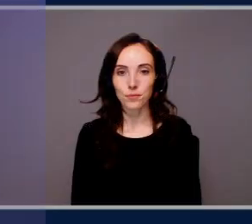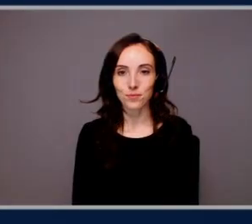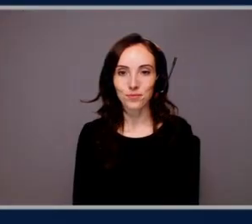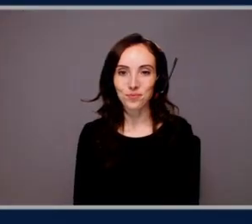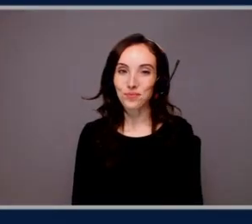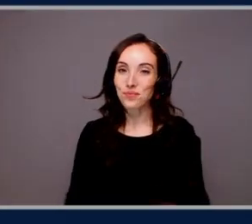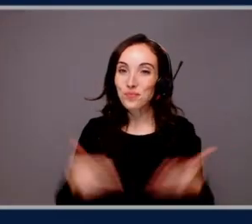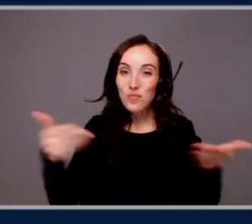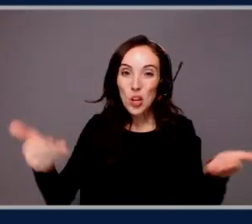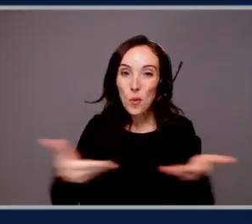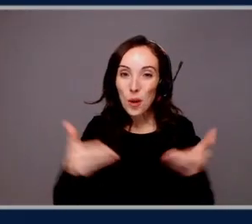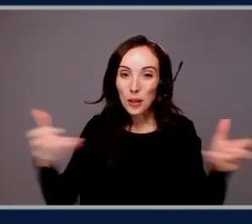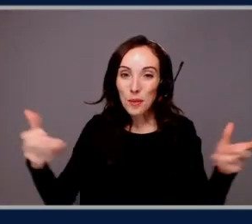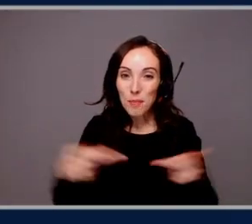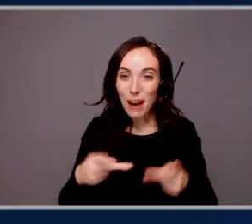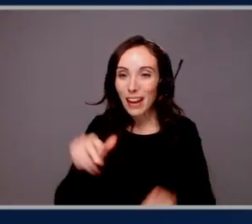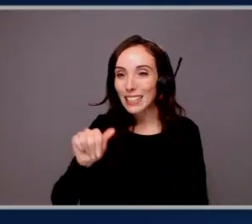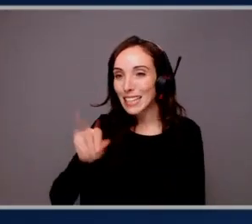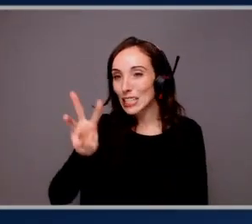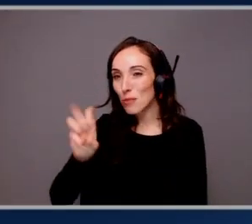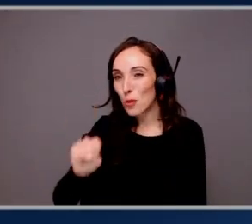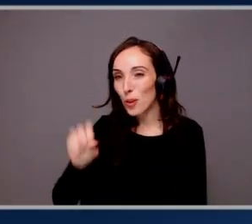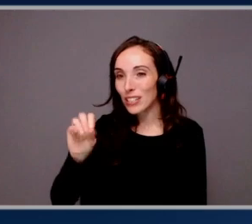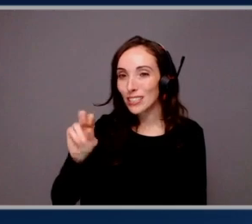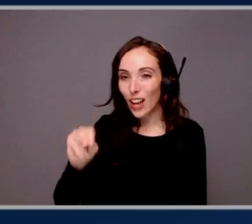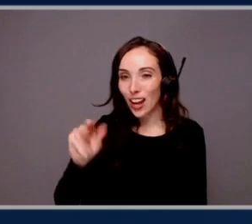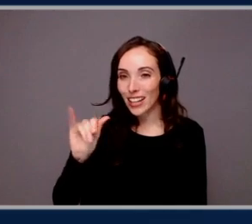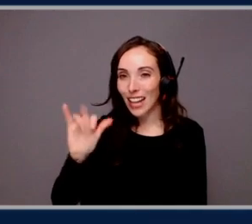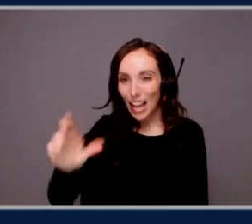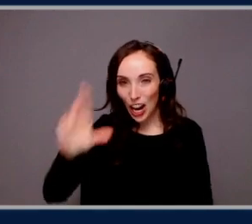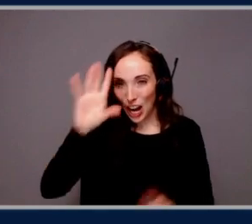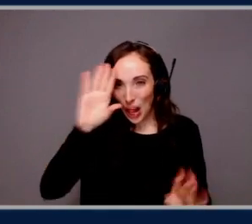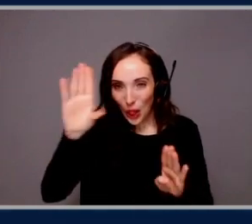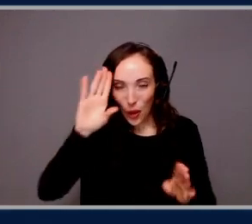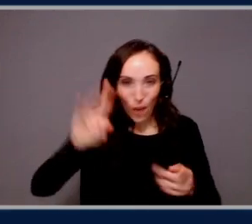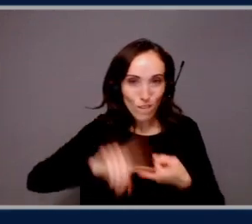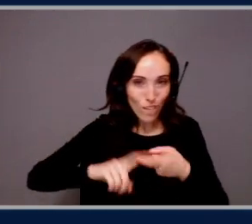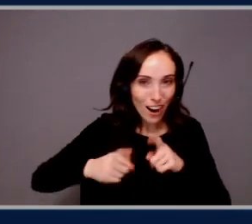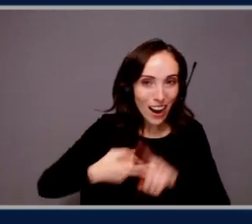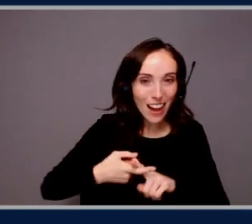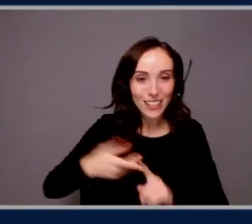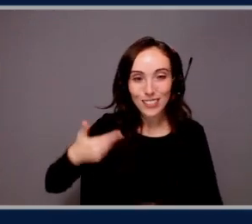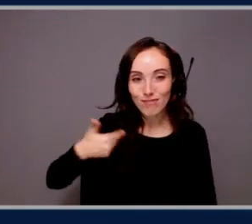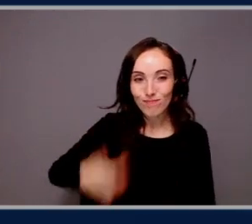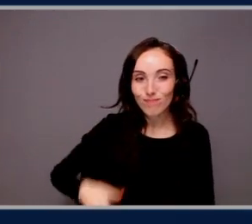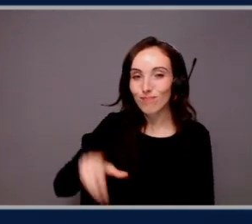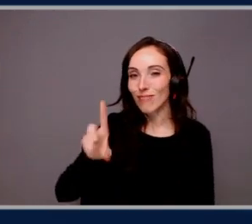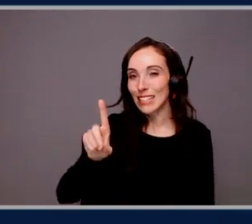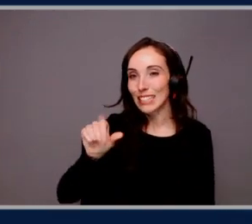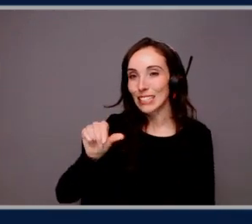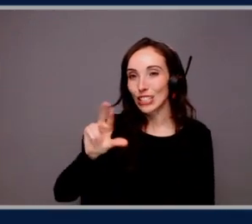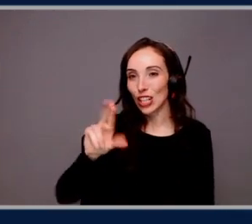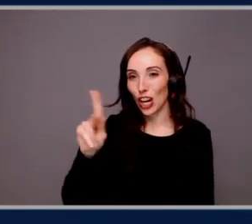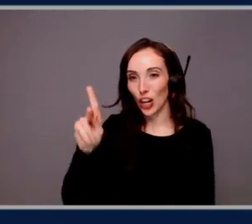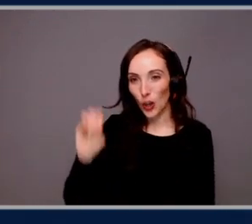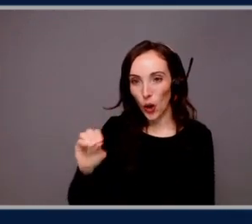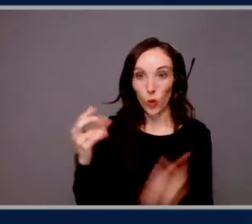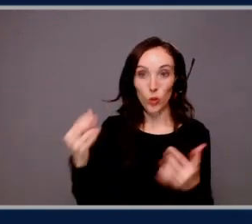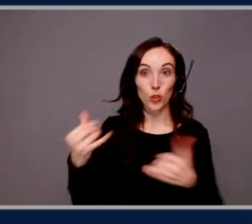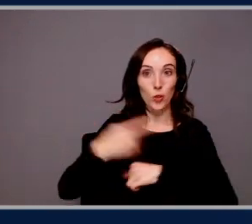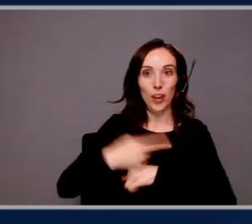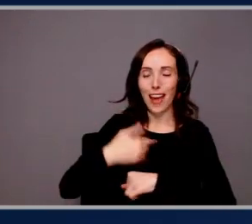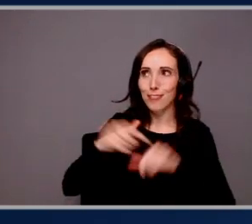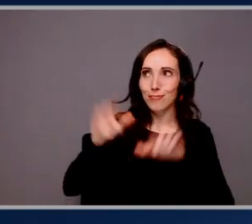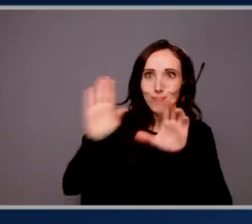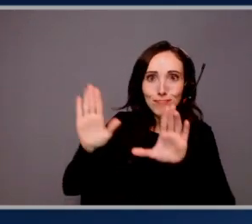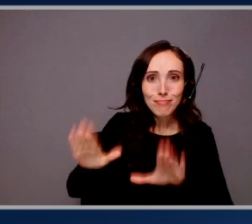and welcome back to AWS OnAir. Hello, friends. How are you all doing? My name is Darko, and today I have an amazing guest with me and